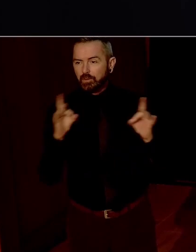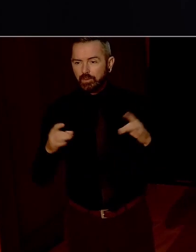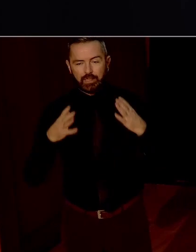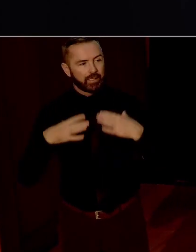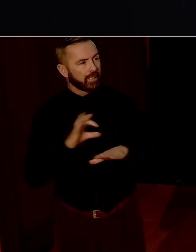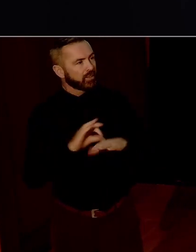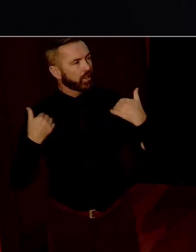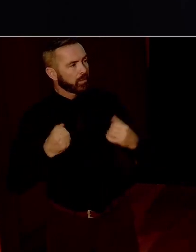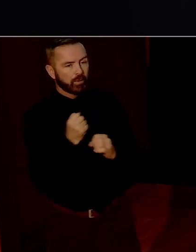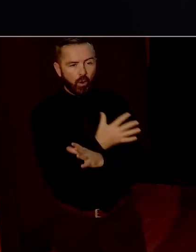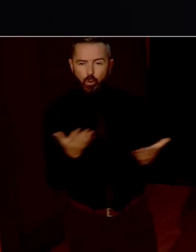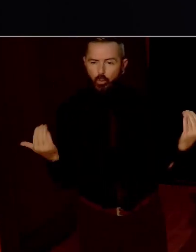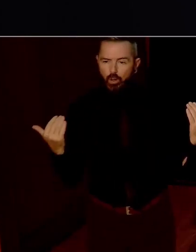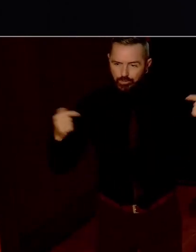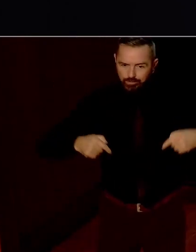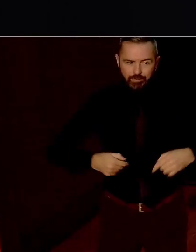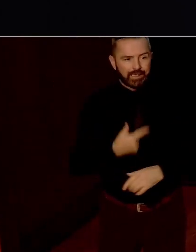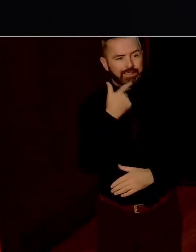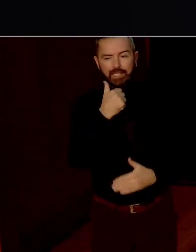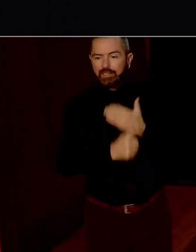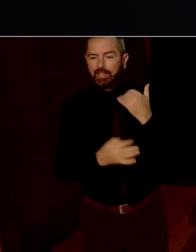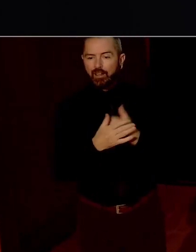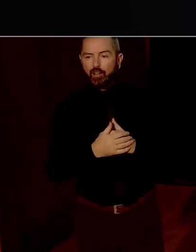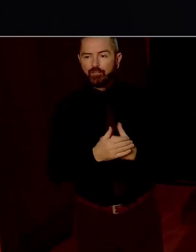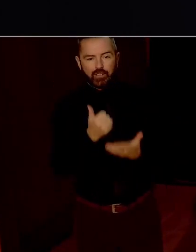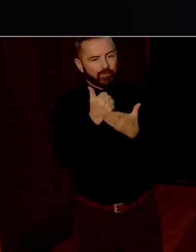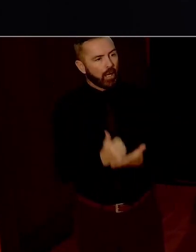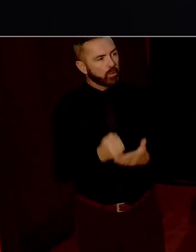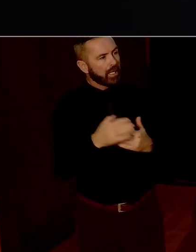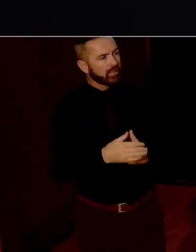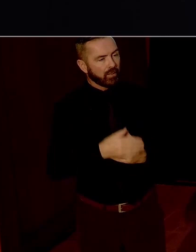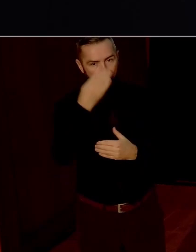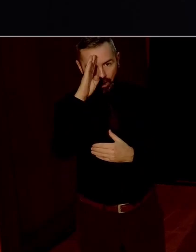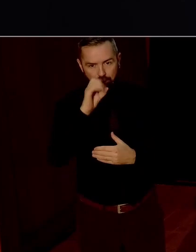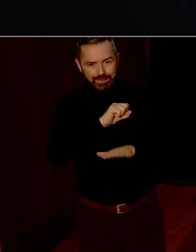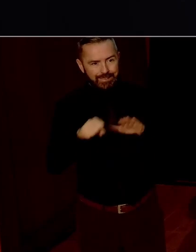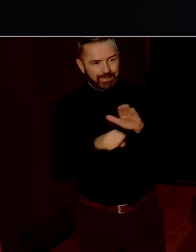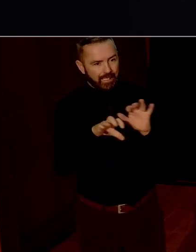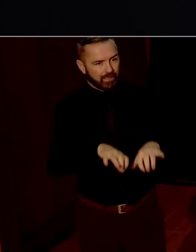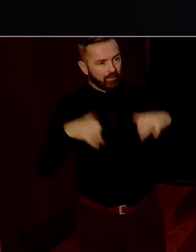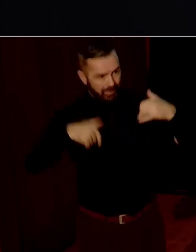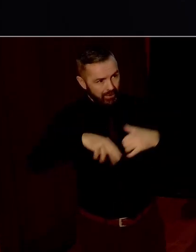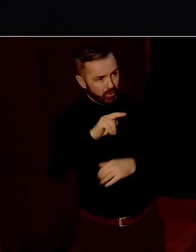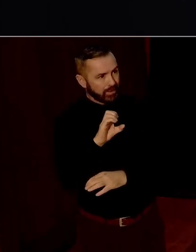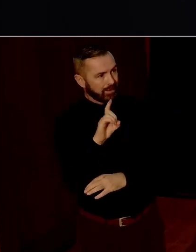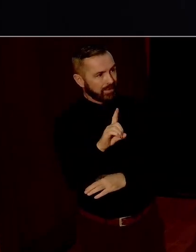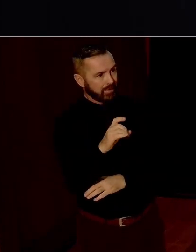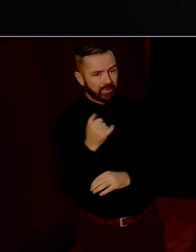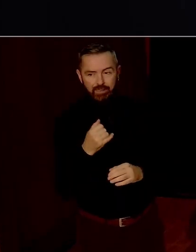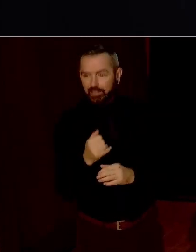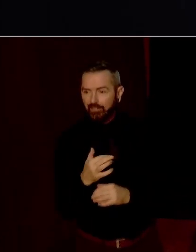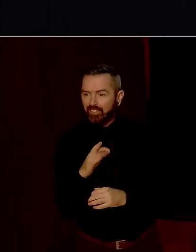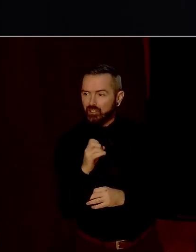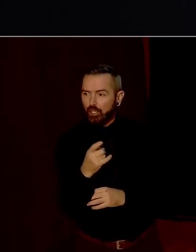Okay, ladies and gentlemen, you're all very welcome to this, the second day of the Foundation of the State Conference here in University College Dublin in the